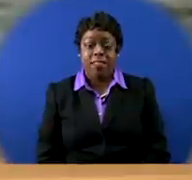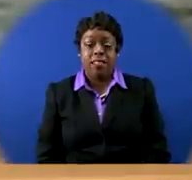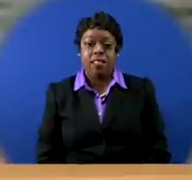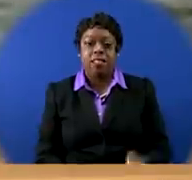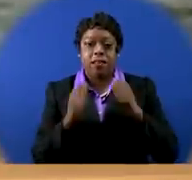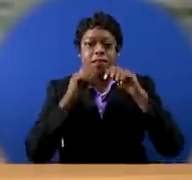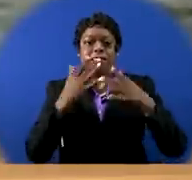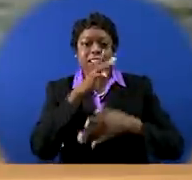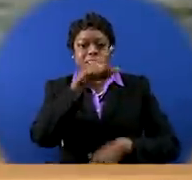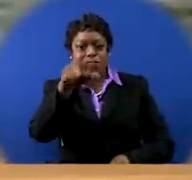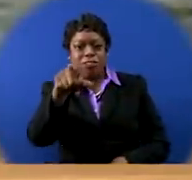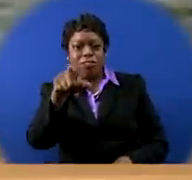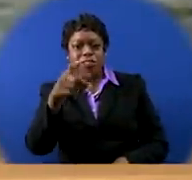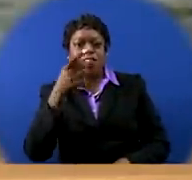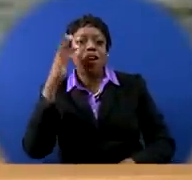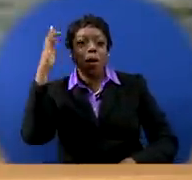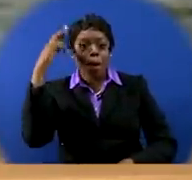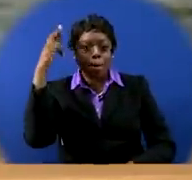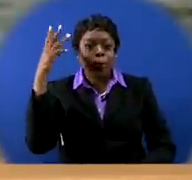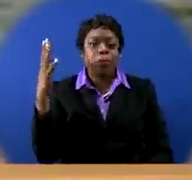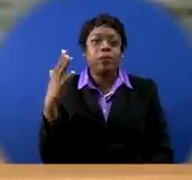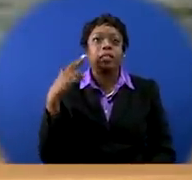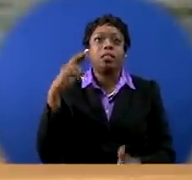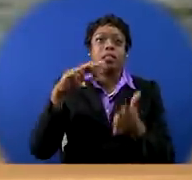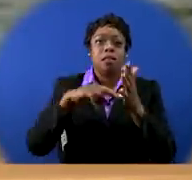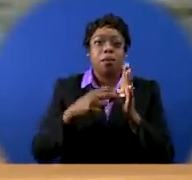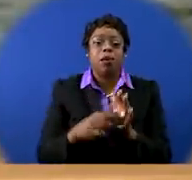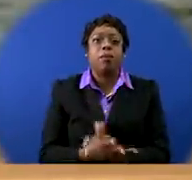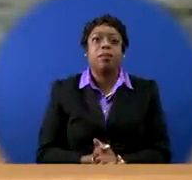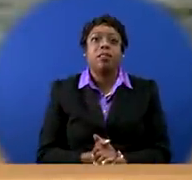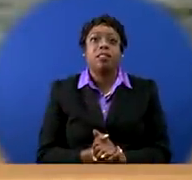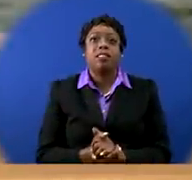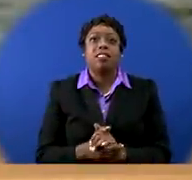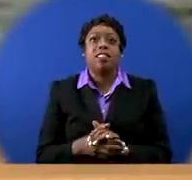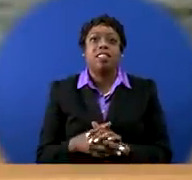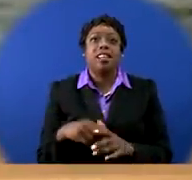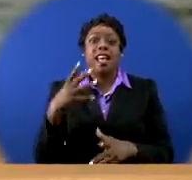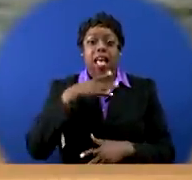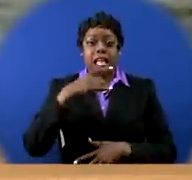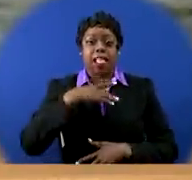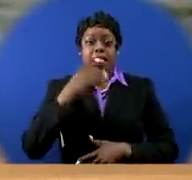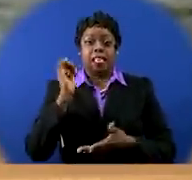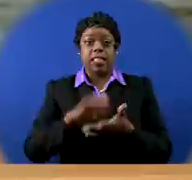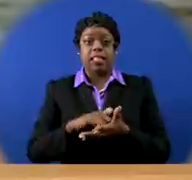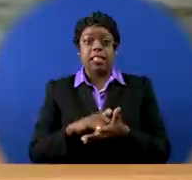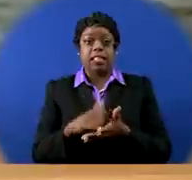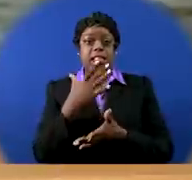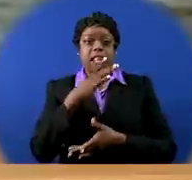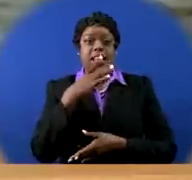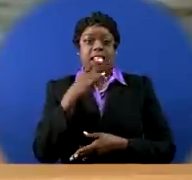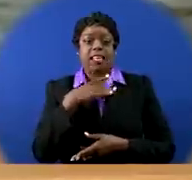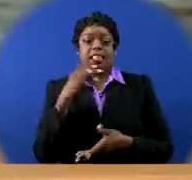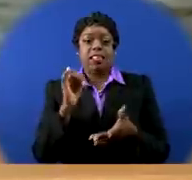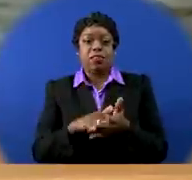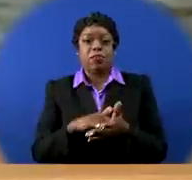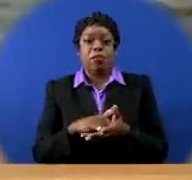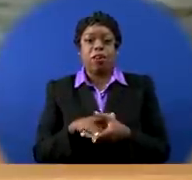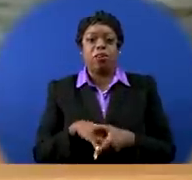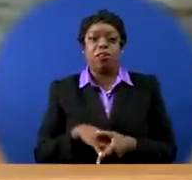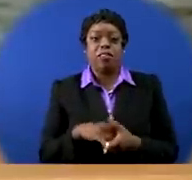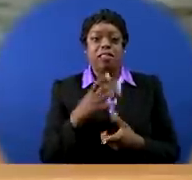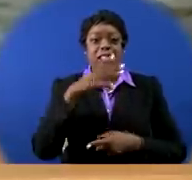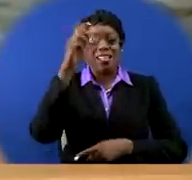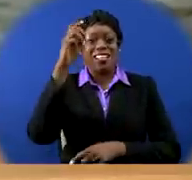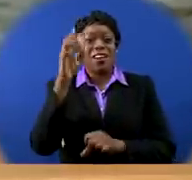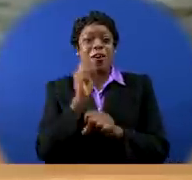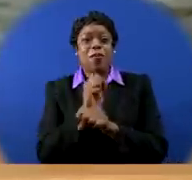Bless you, Duffy. On purpose. On purpose. I like it. I like it because God